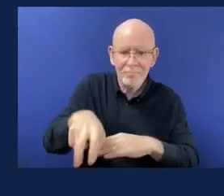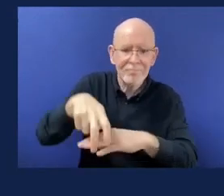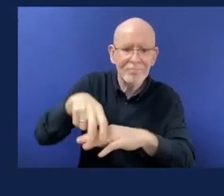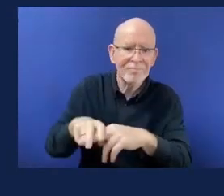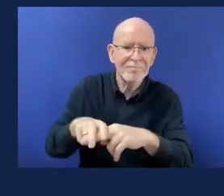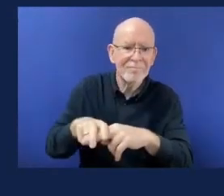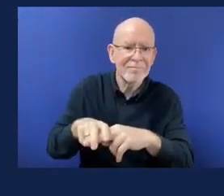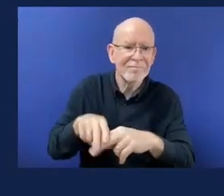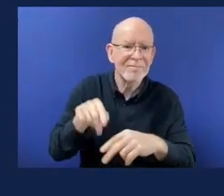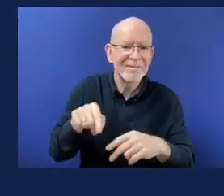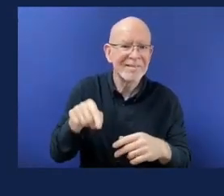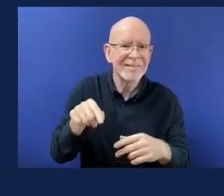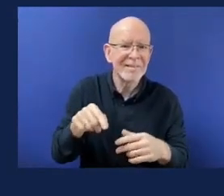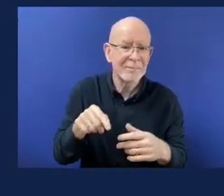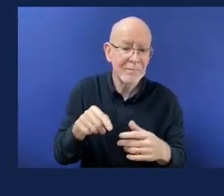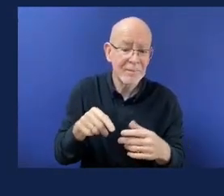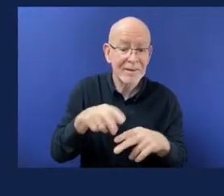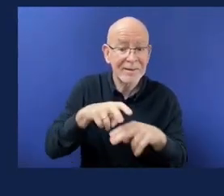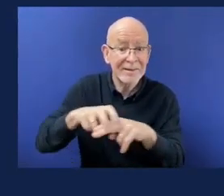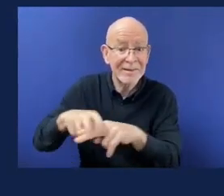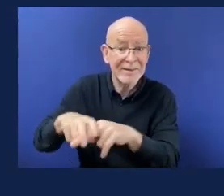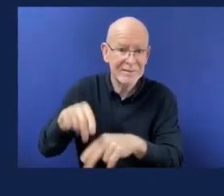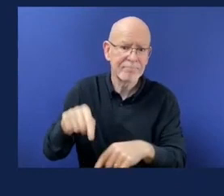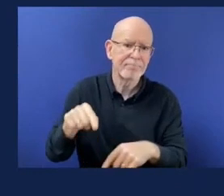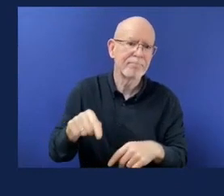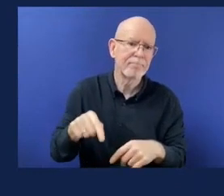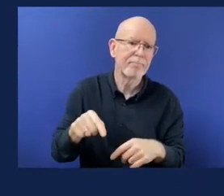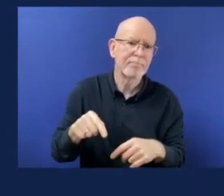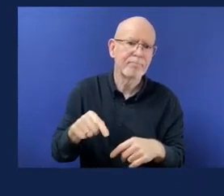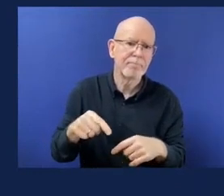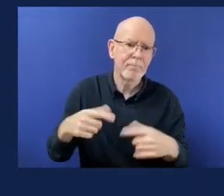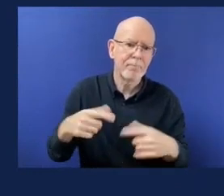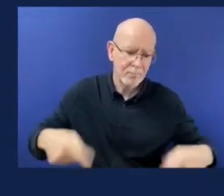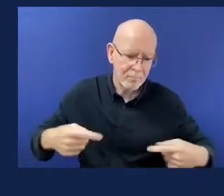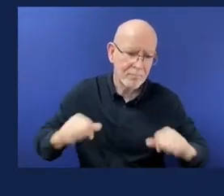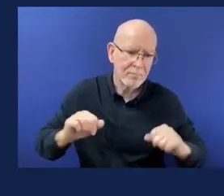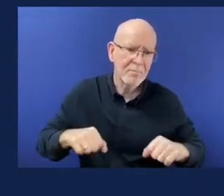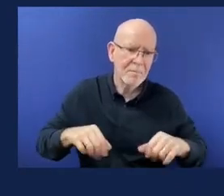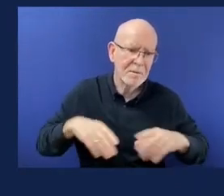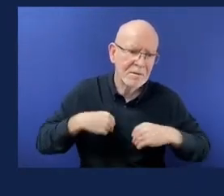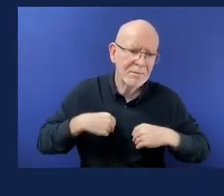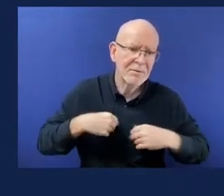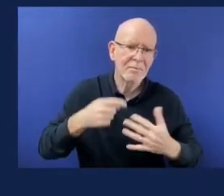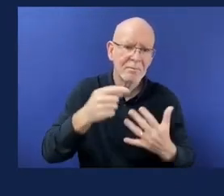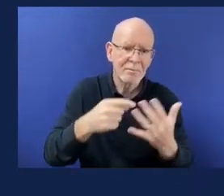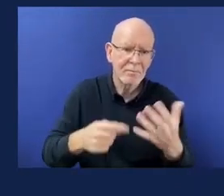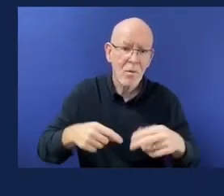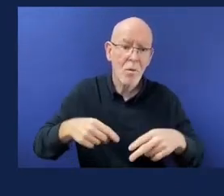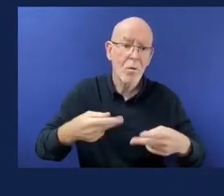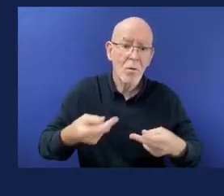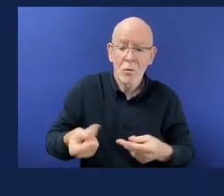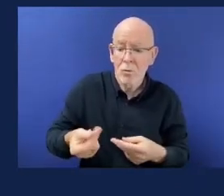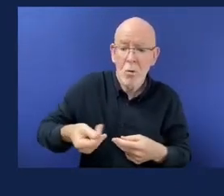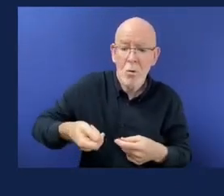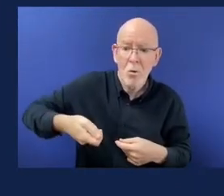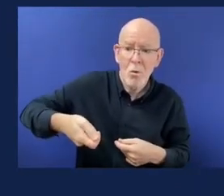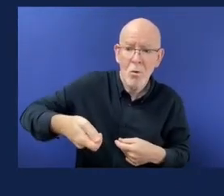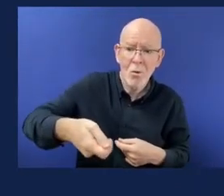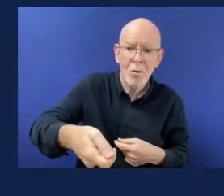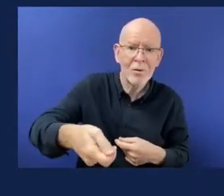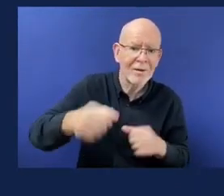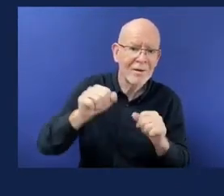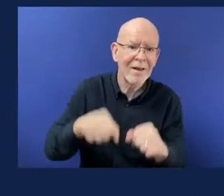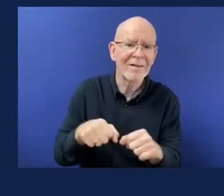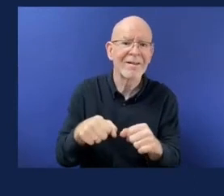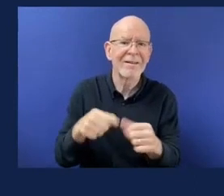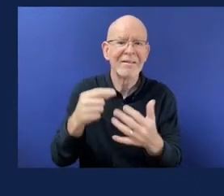heard about the lack of appropriate access to venues and facilities, including in the last mile. So even